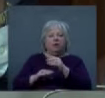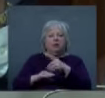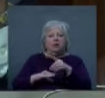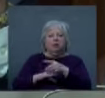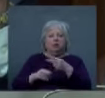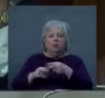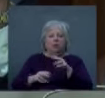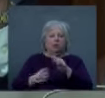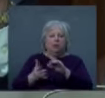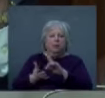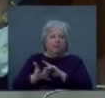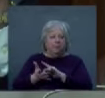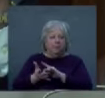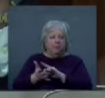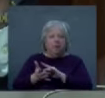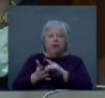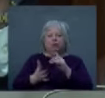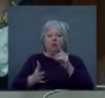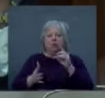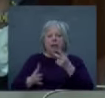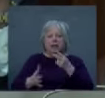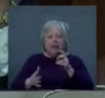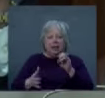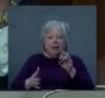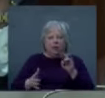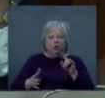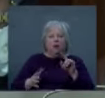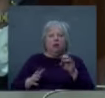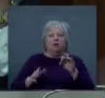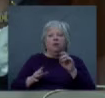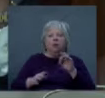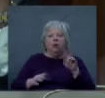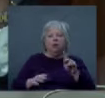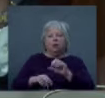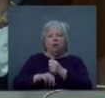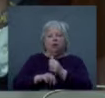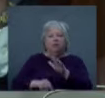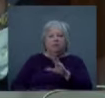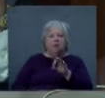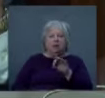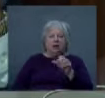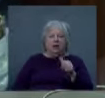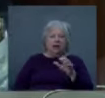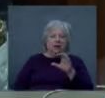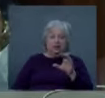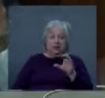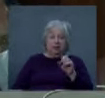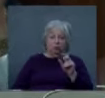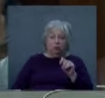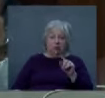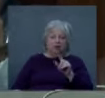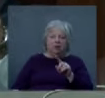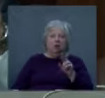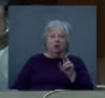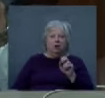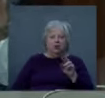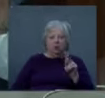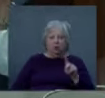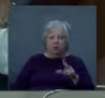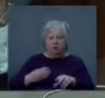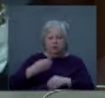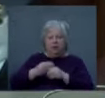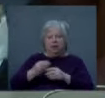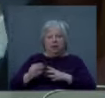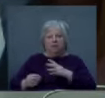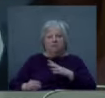Medical Hearing Associates of Arkansas, revised short form POD, located at 5910 C Street, Little Rock, Arkansas, amending the